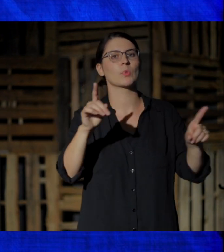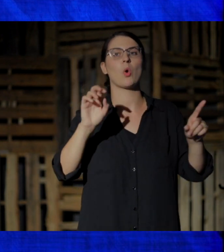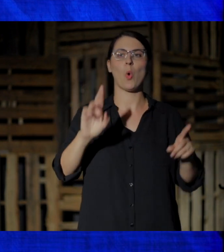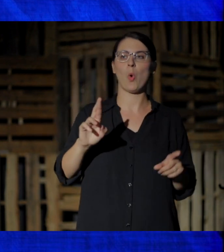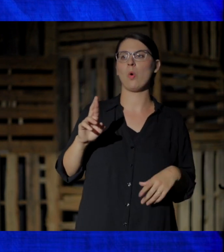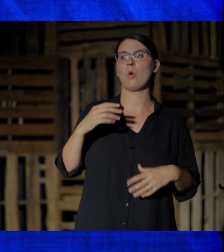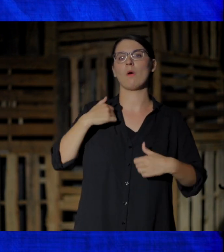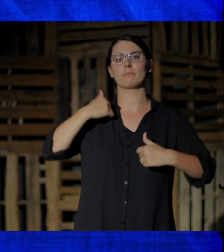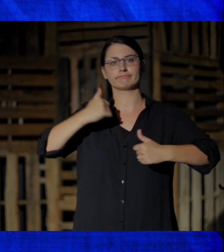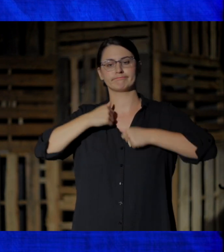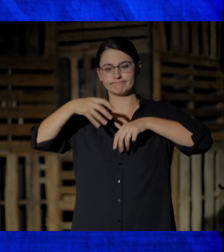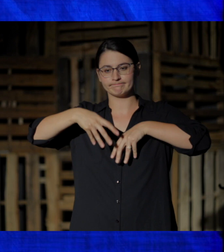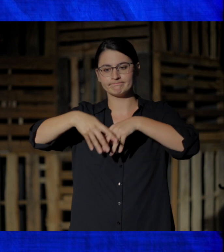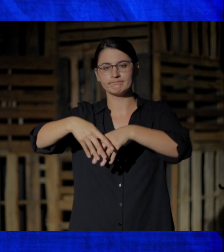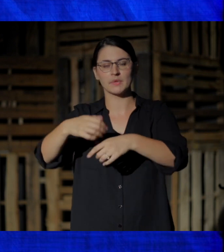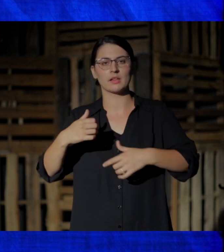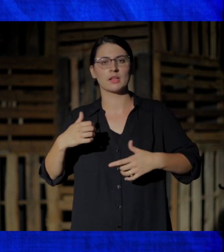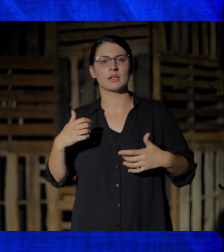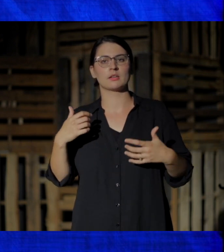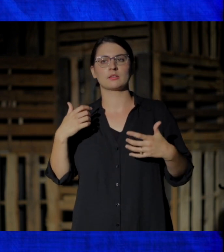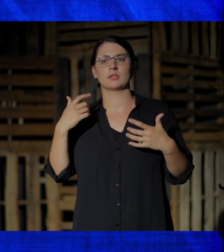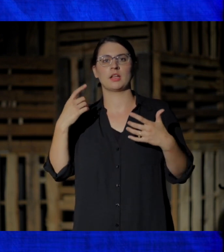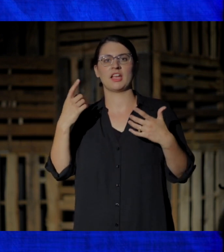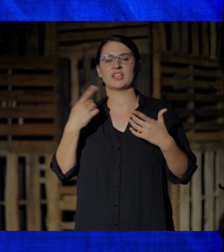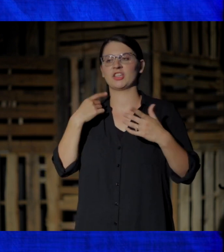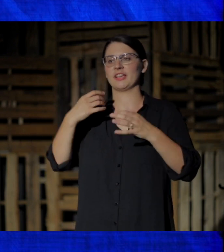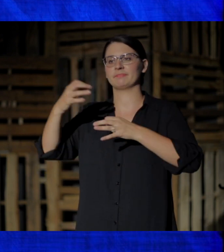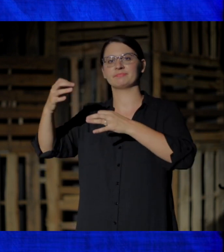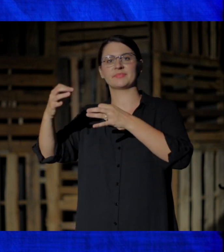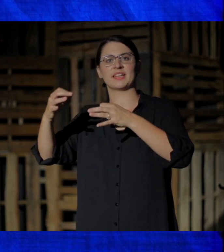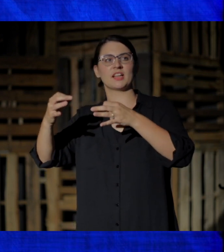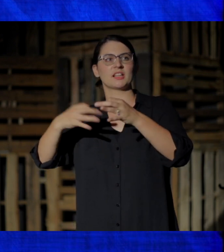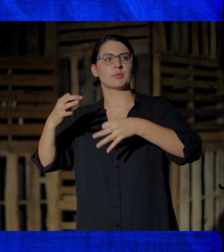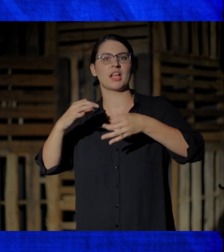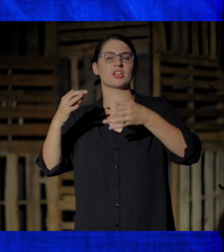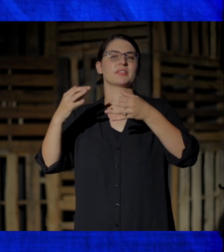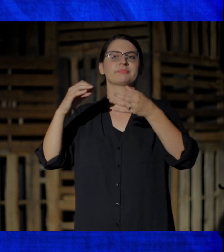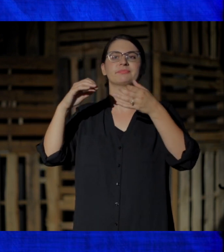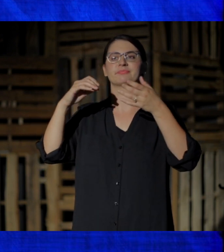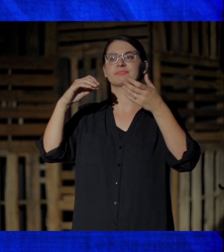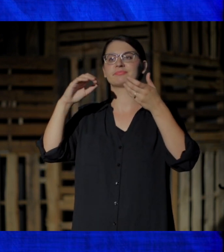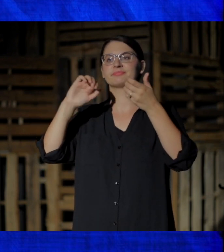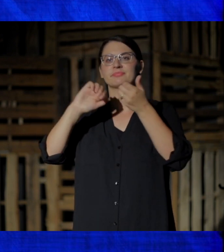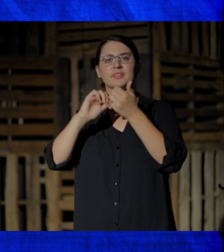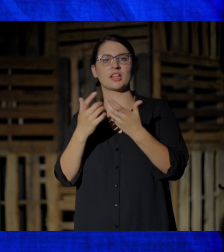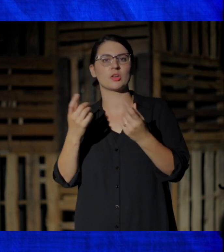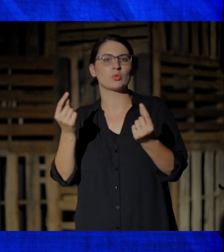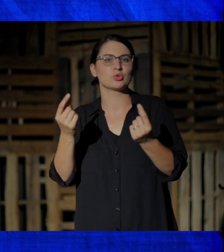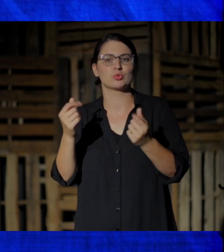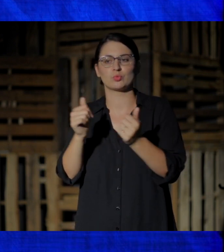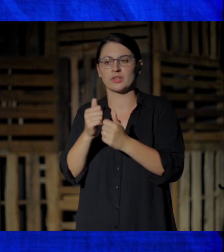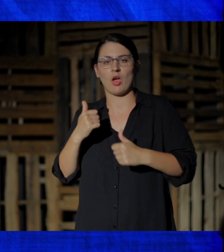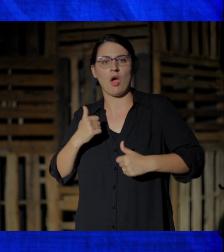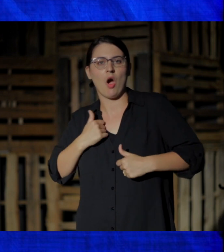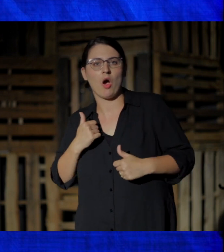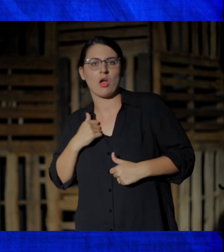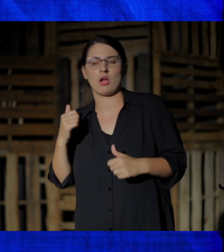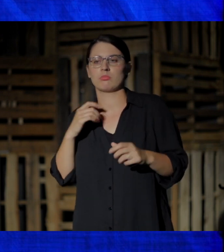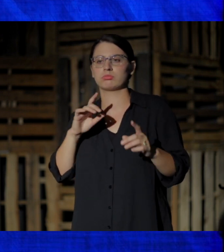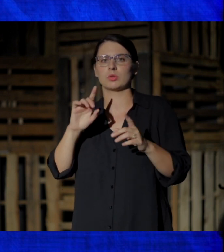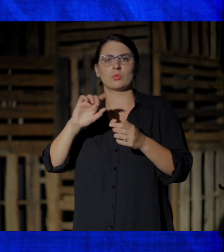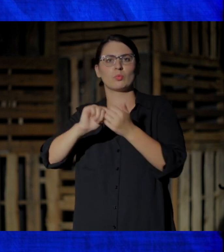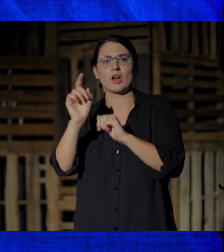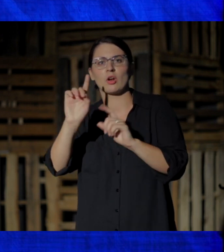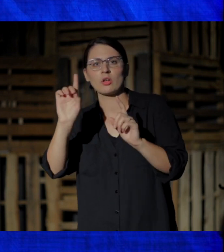maneuver. It would sound the cry for retreat. It would sound the cry for advancement, right? So it was used to communicate. But one of the interesting